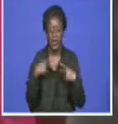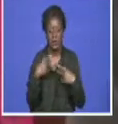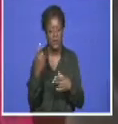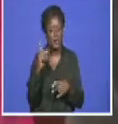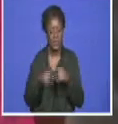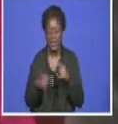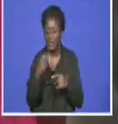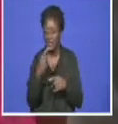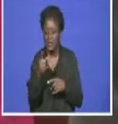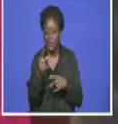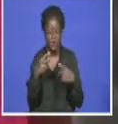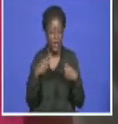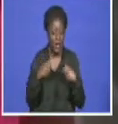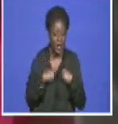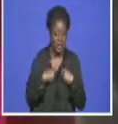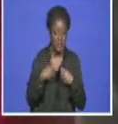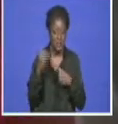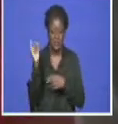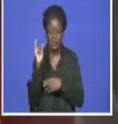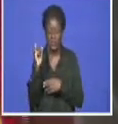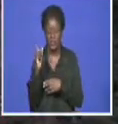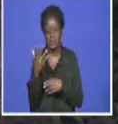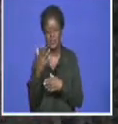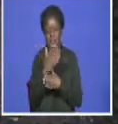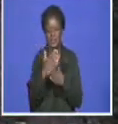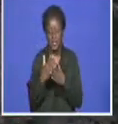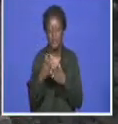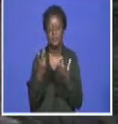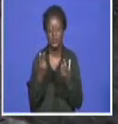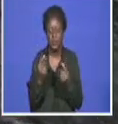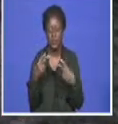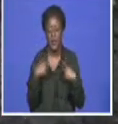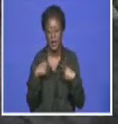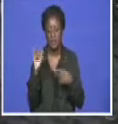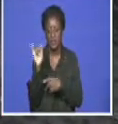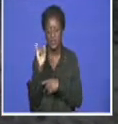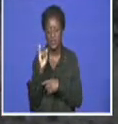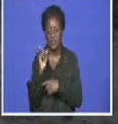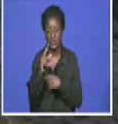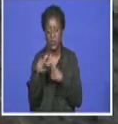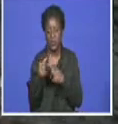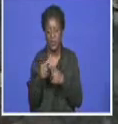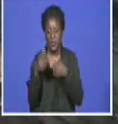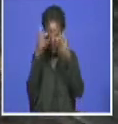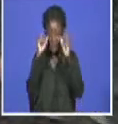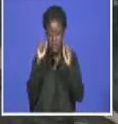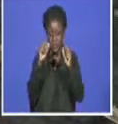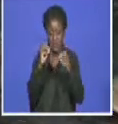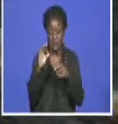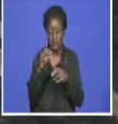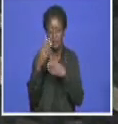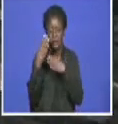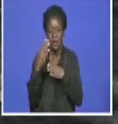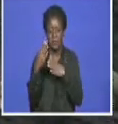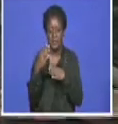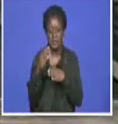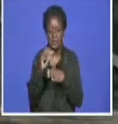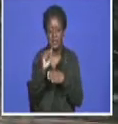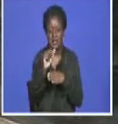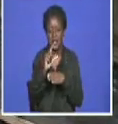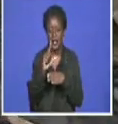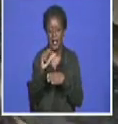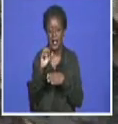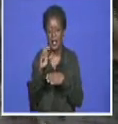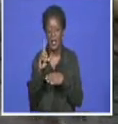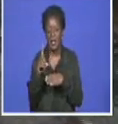have insurance, but as it stands now, some do. Wendy Constantine, president of the Bahamas Allied Dock and Vendors Association, has had